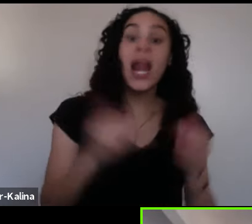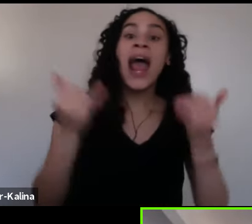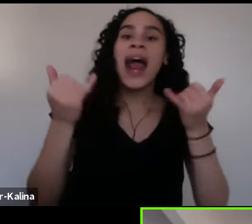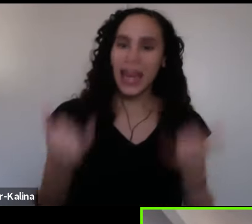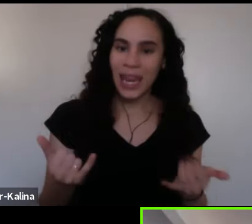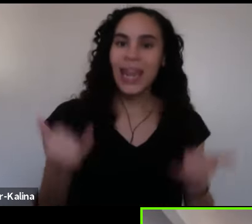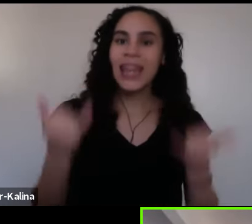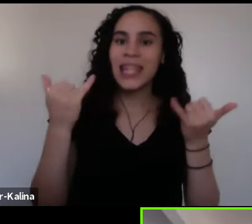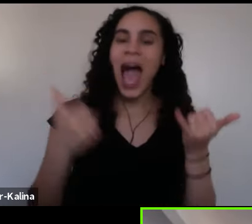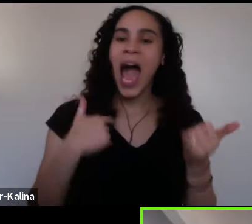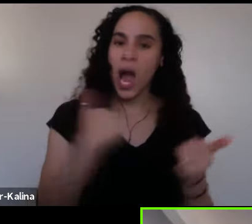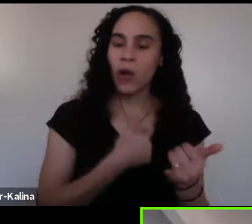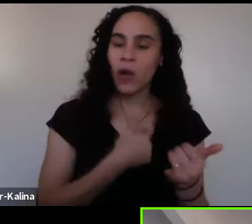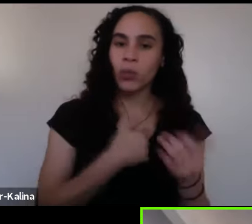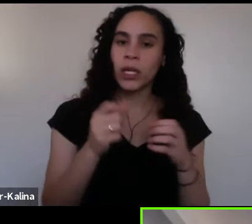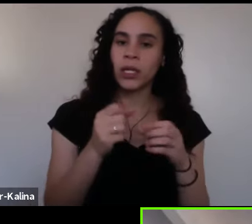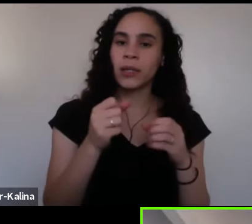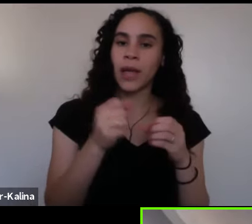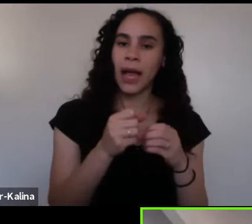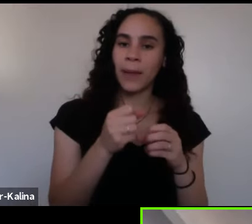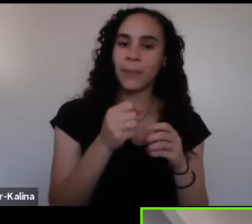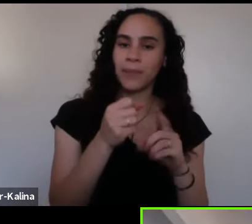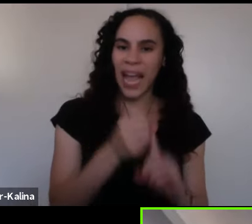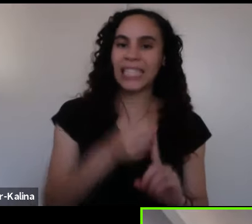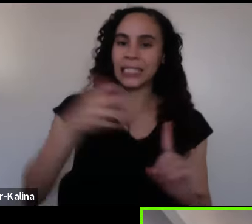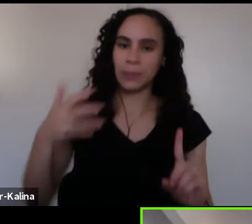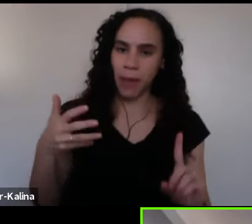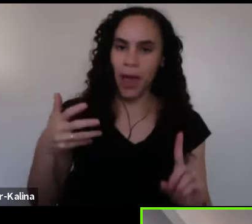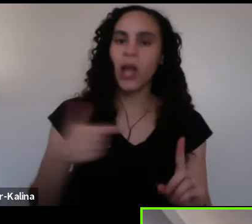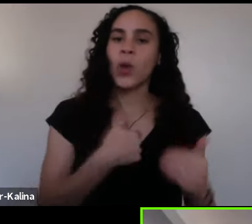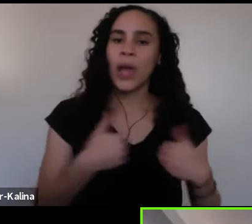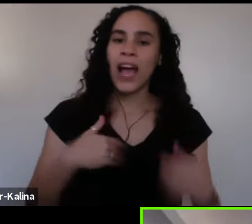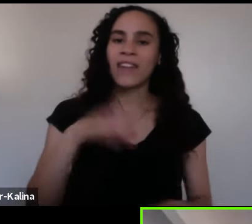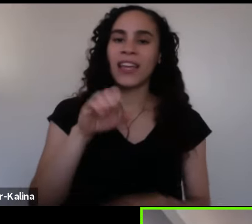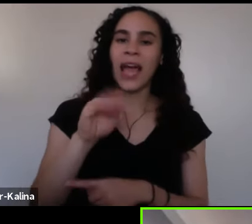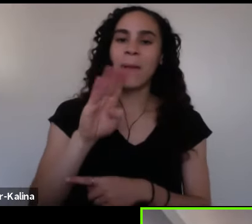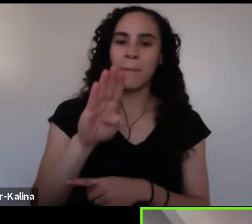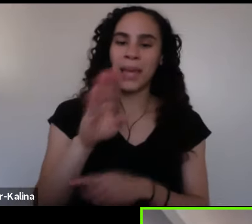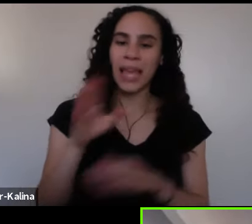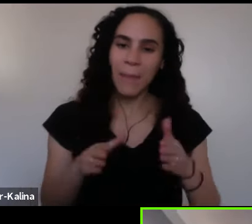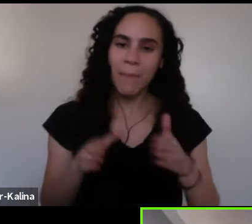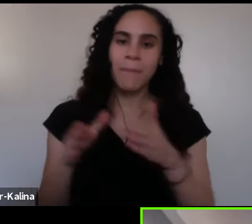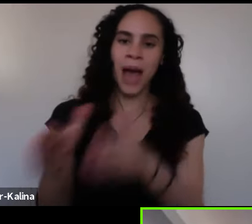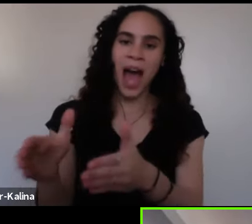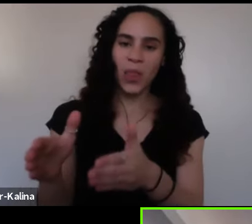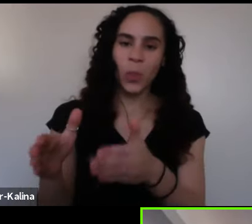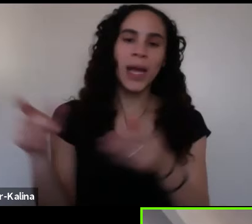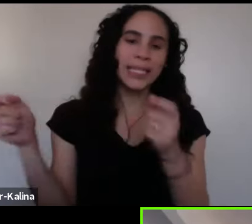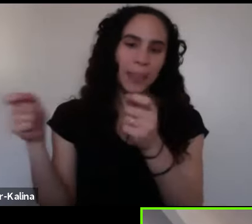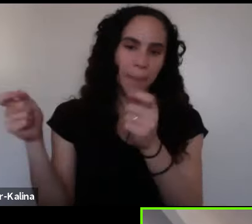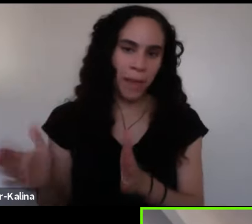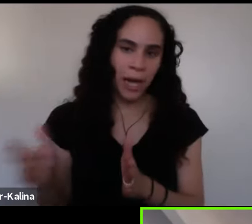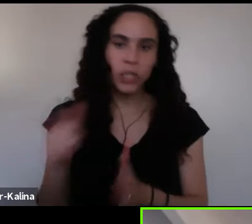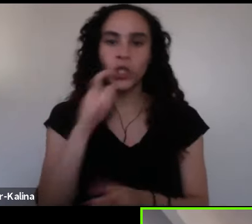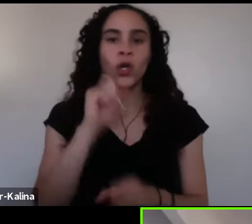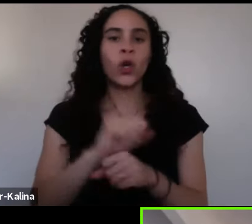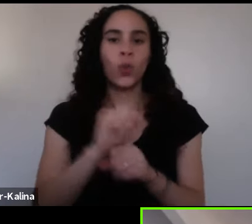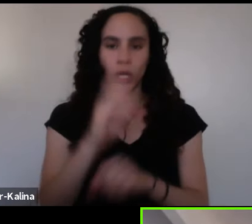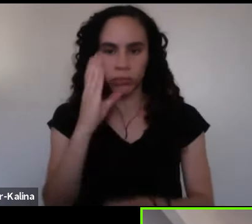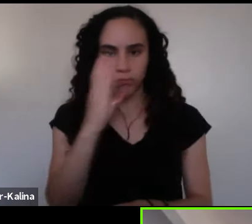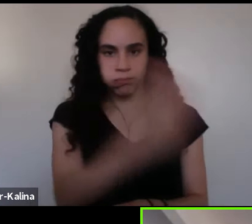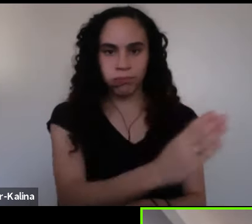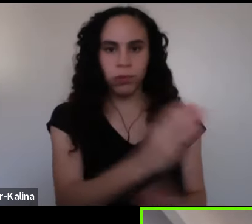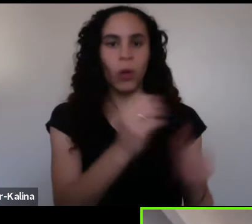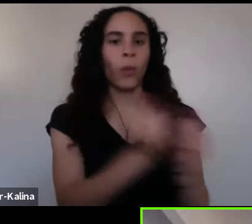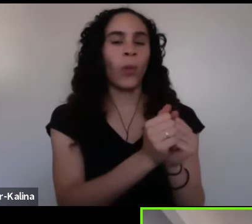even further. We have an EMB Pathways ambassador or Pathways manager that's working directly with one of our senior